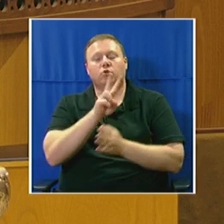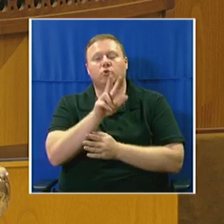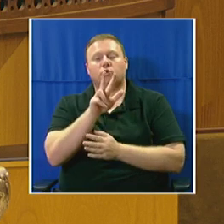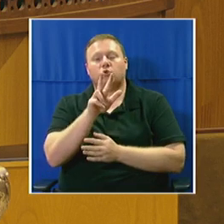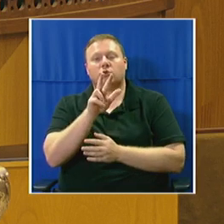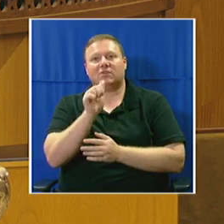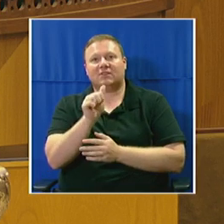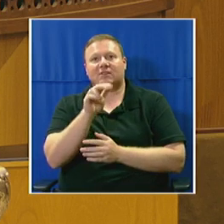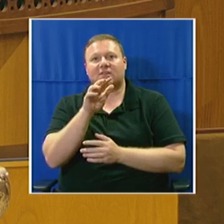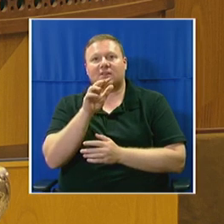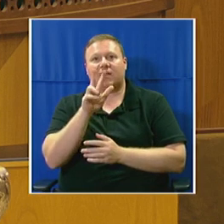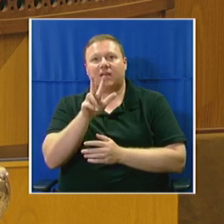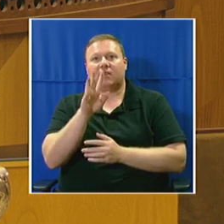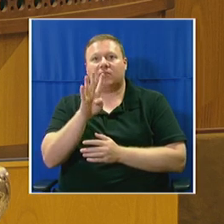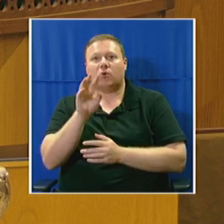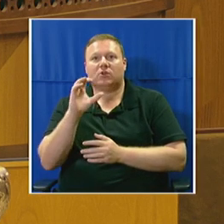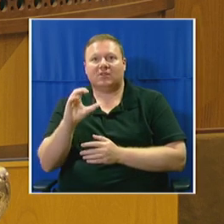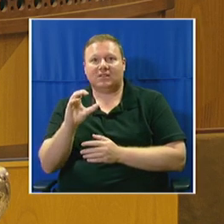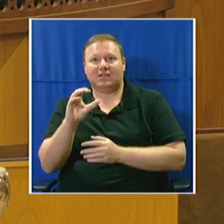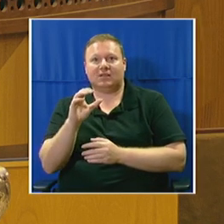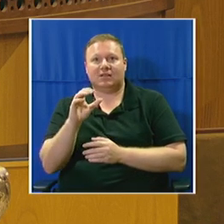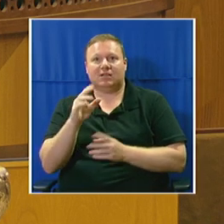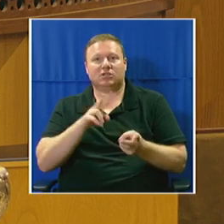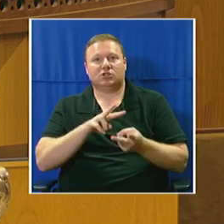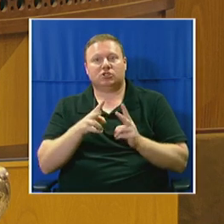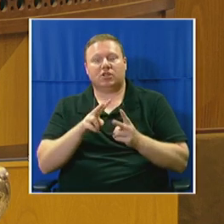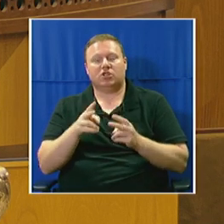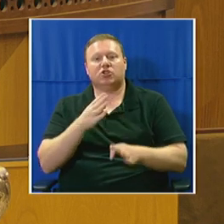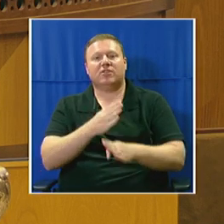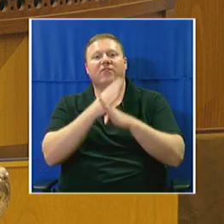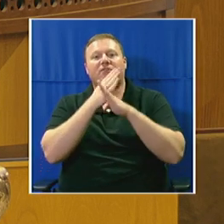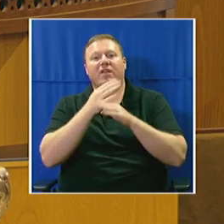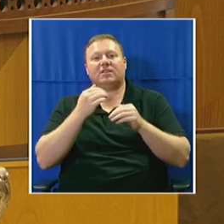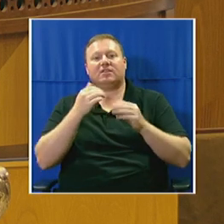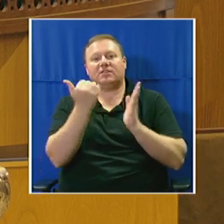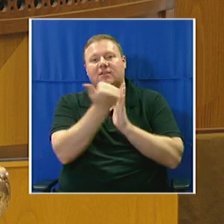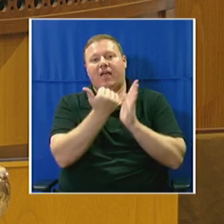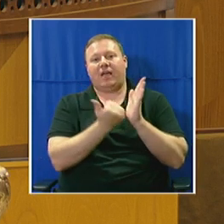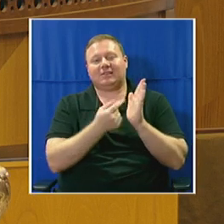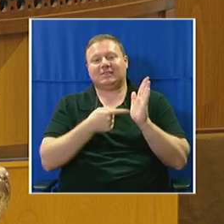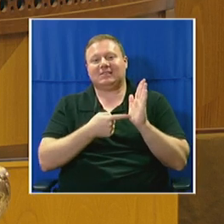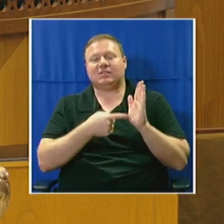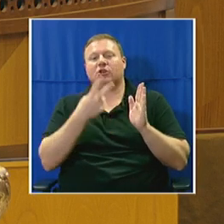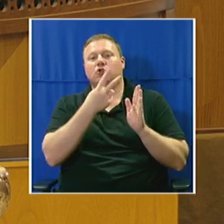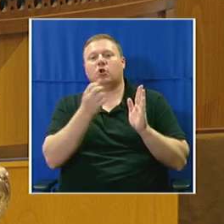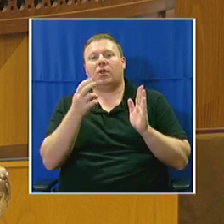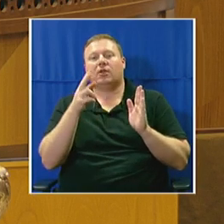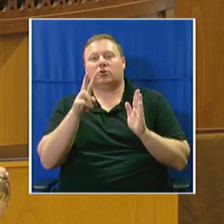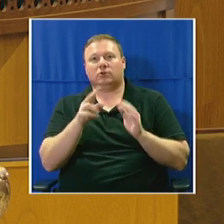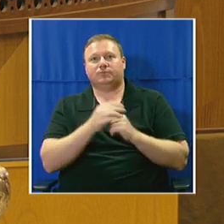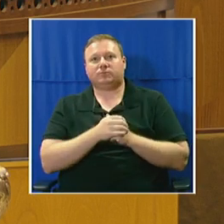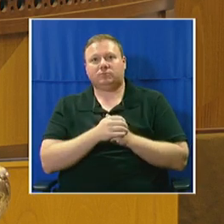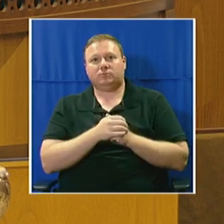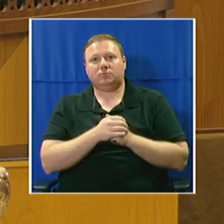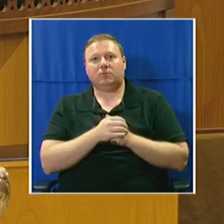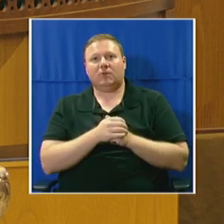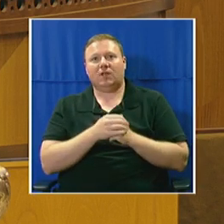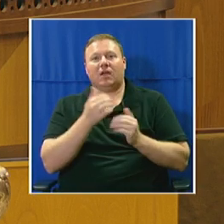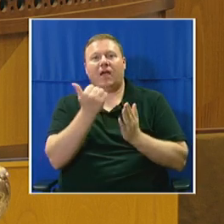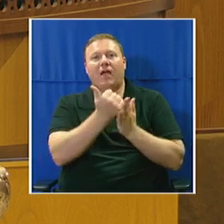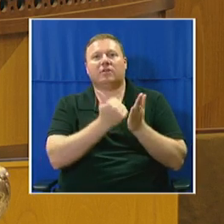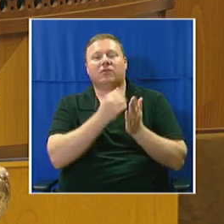order consideration of re all honorable members consideration of request for permission in terms